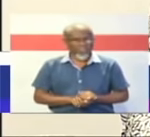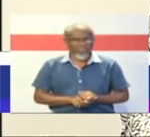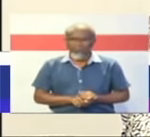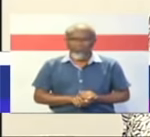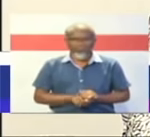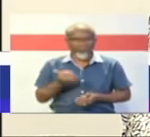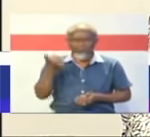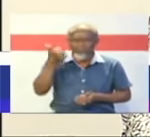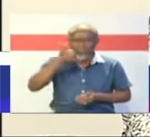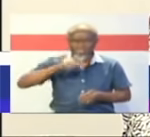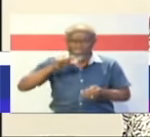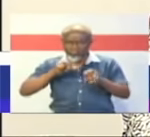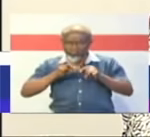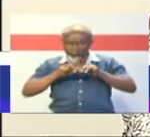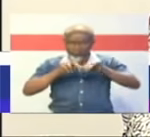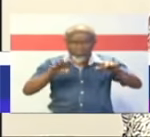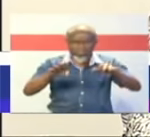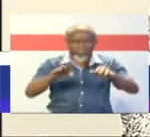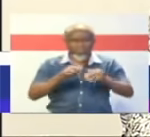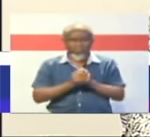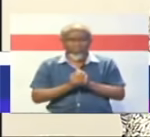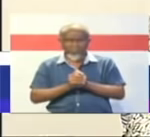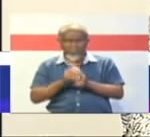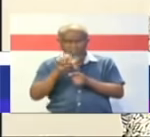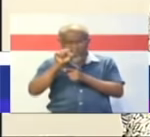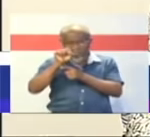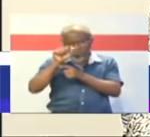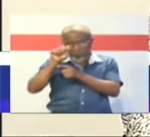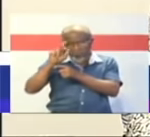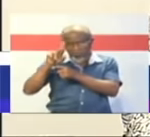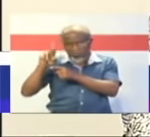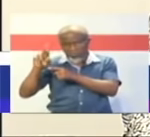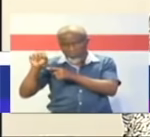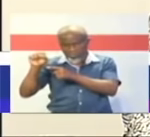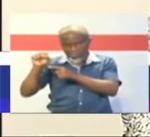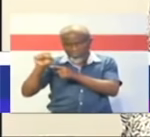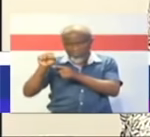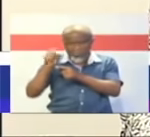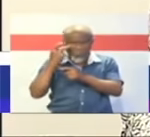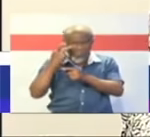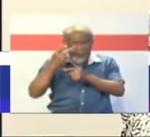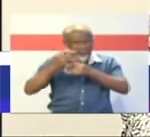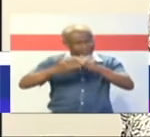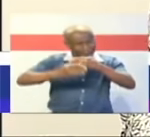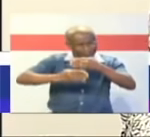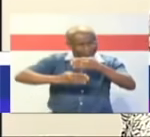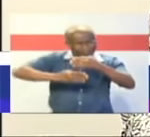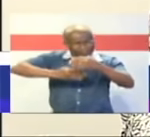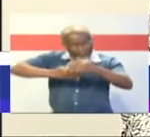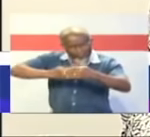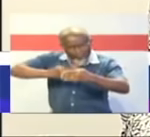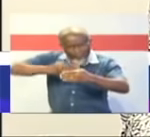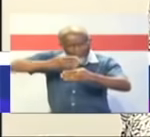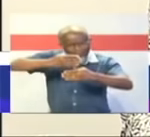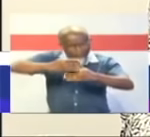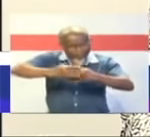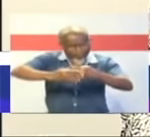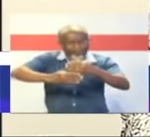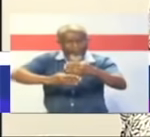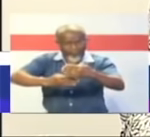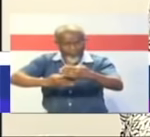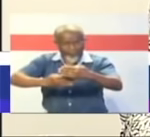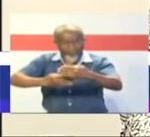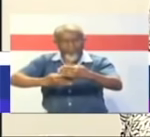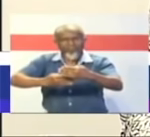like all viruses, SARS-CoV-2, the virus which causes COVID-19, has been evolving over time. And this having